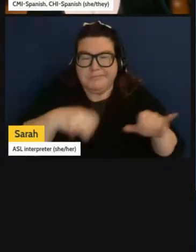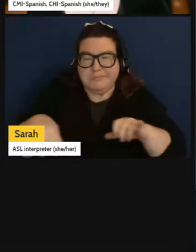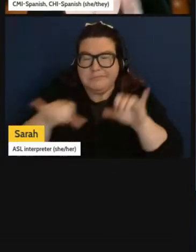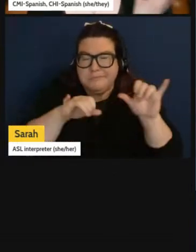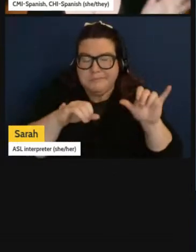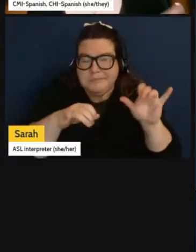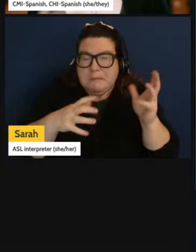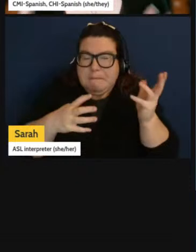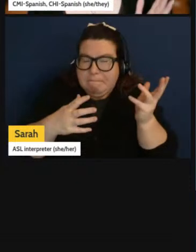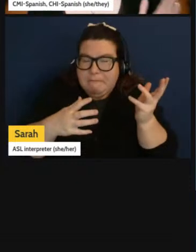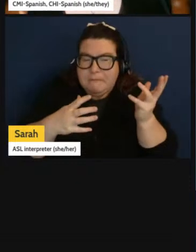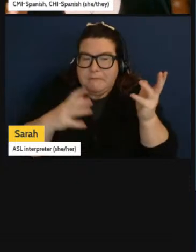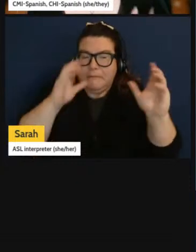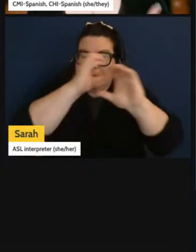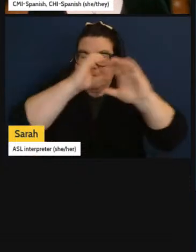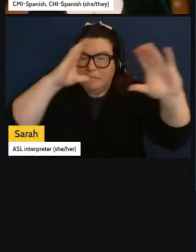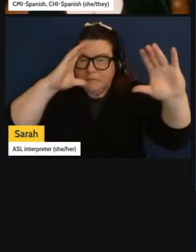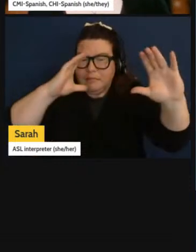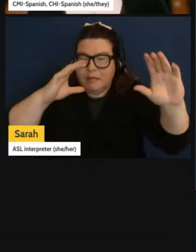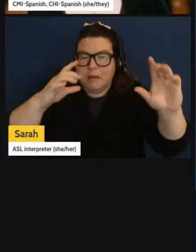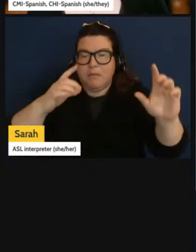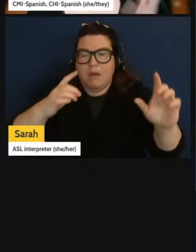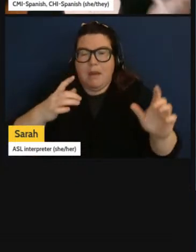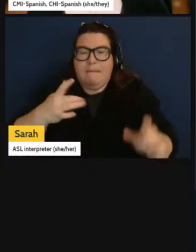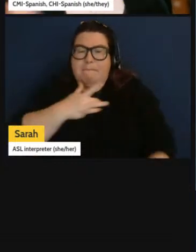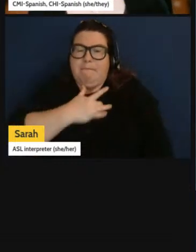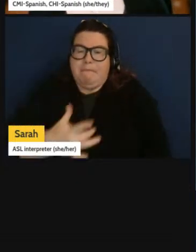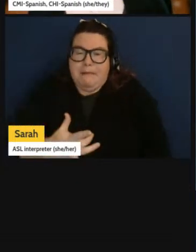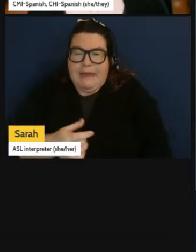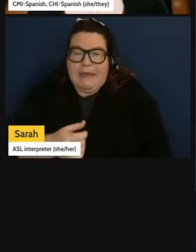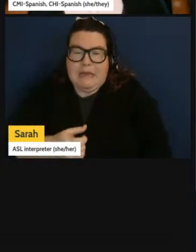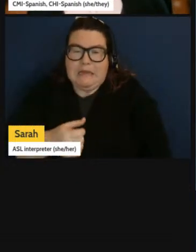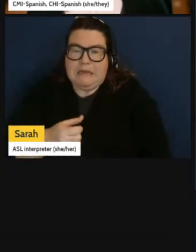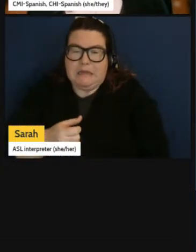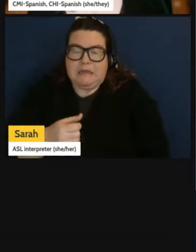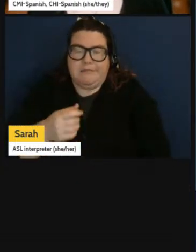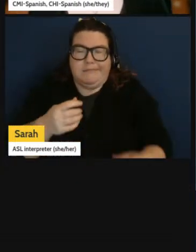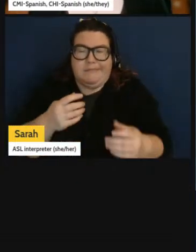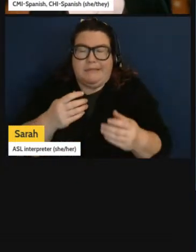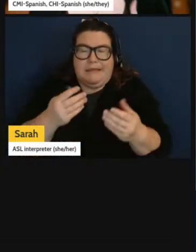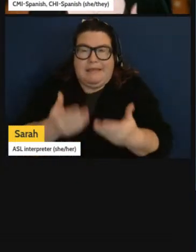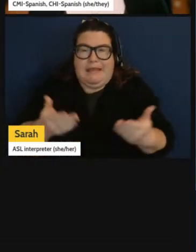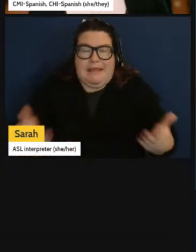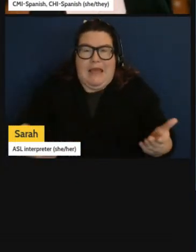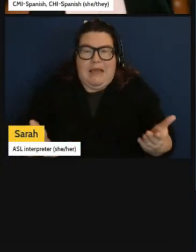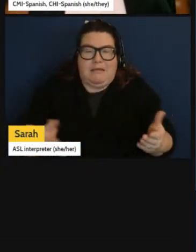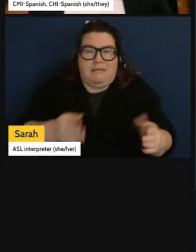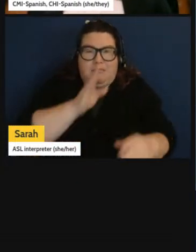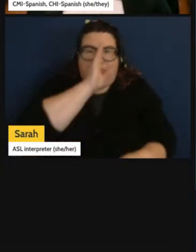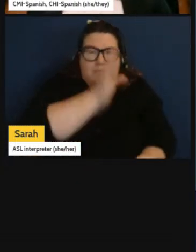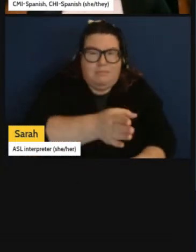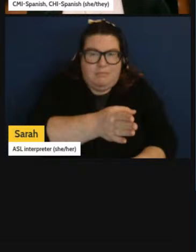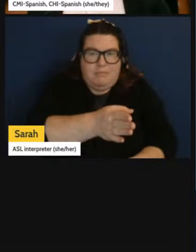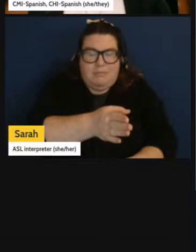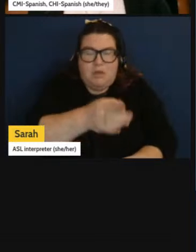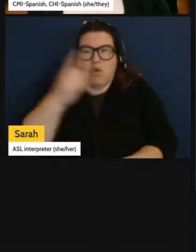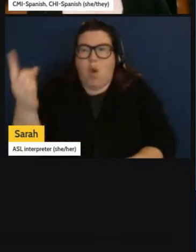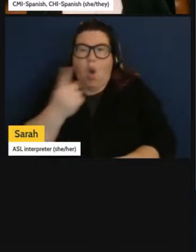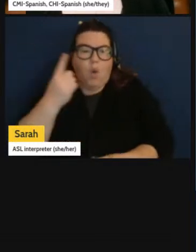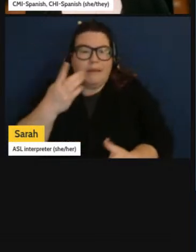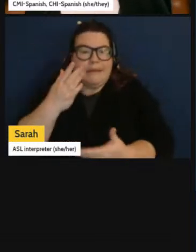But rarely are things in life black and white. There's always some kind of gray area,